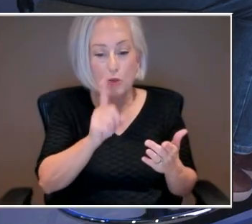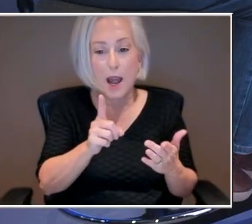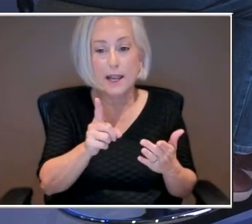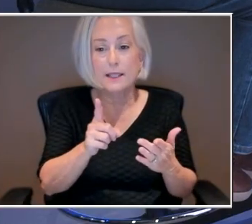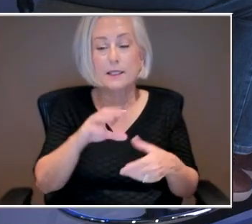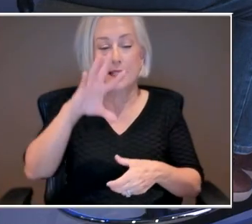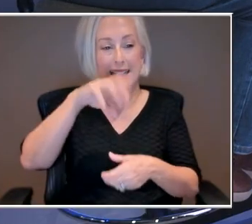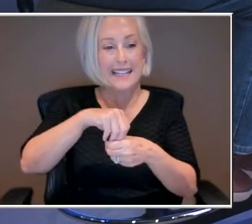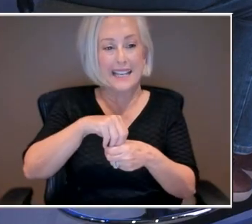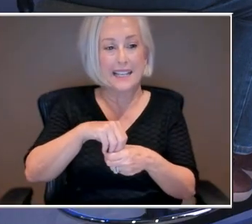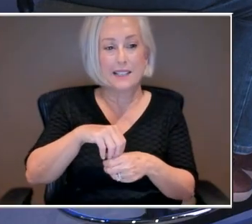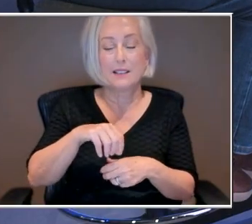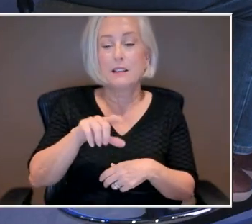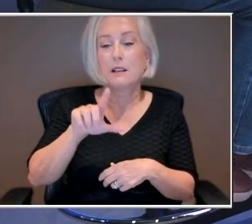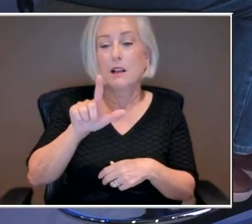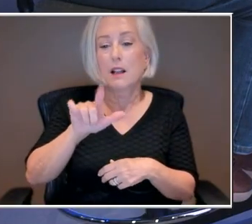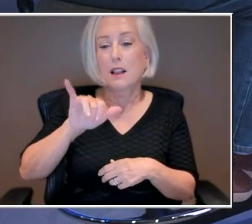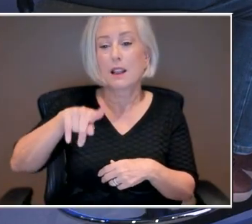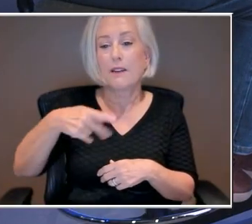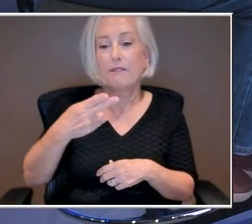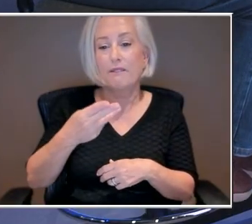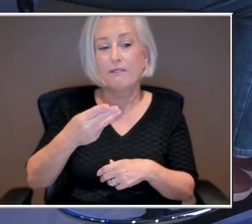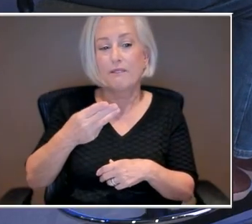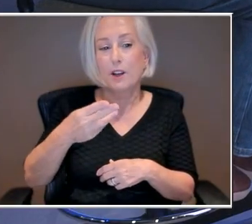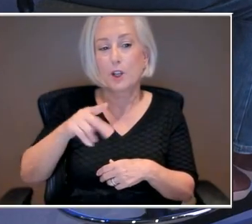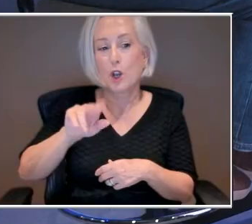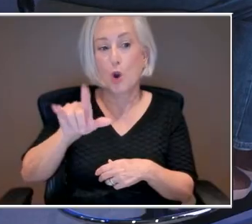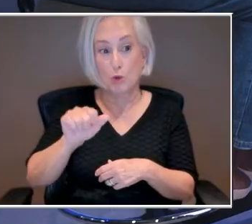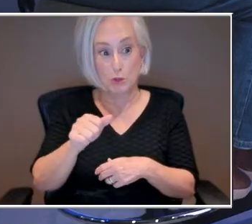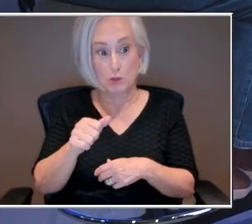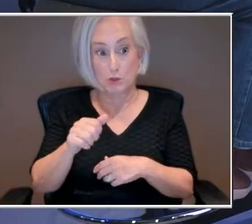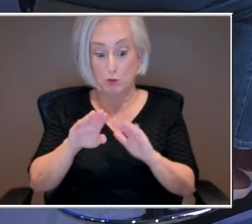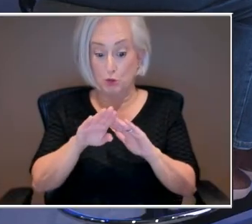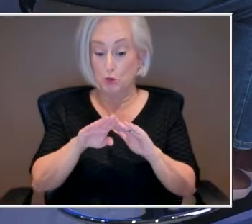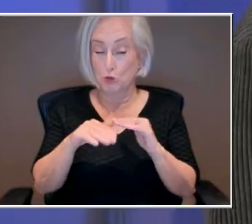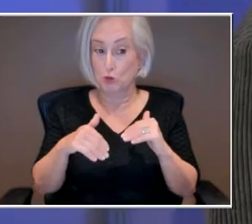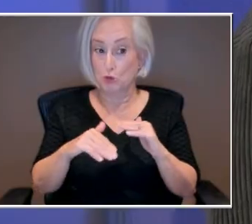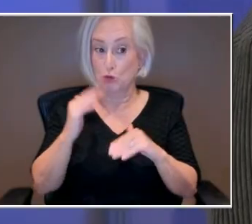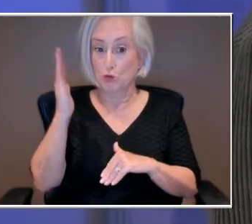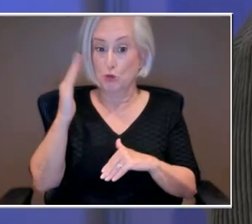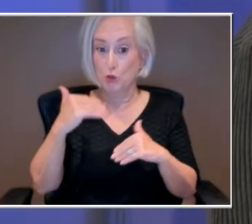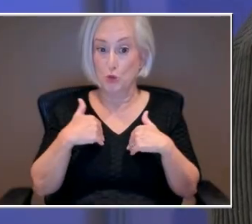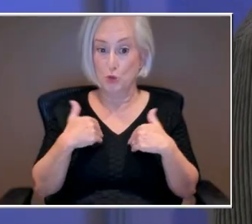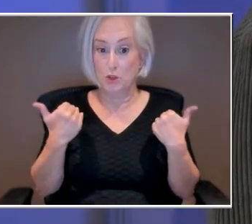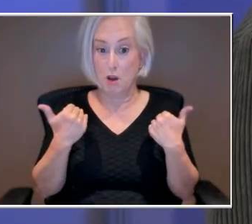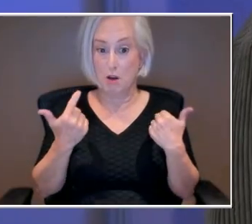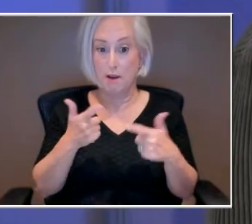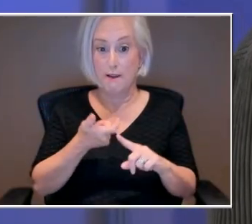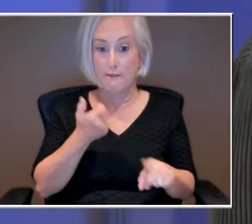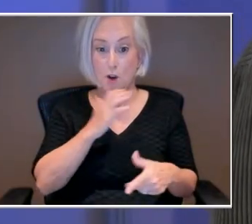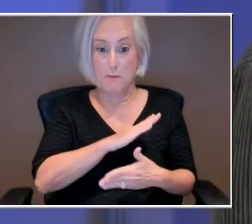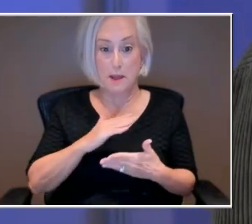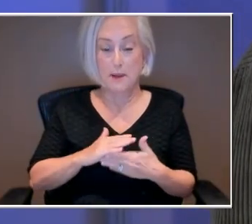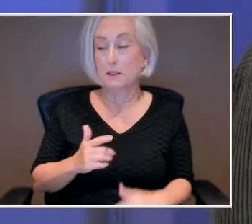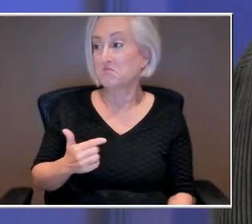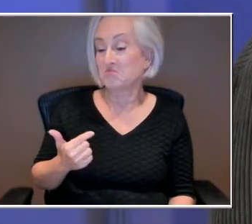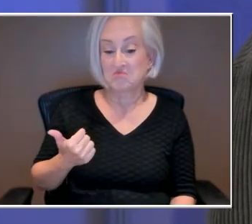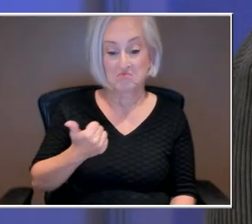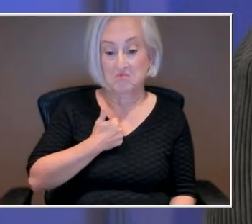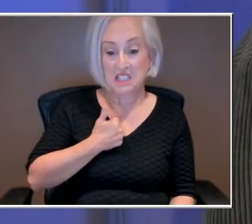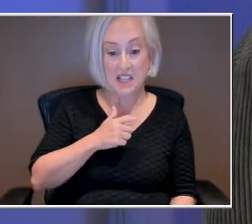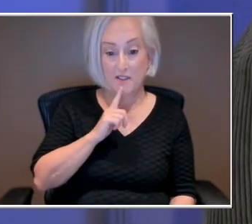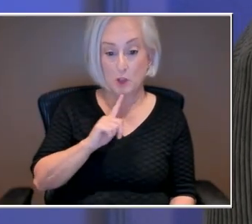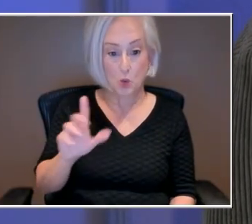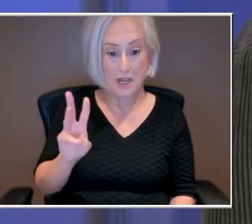mammogram. Yeah. I take it you had never had a mammogram before. I mean, I'm, 10 years from, I was 26 at